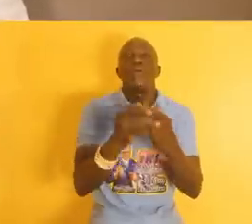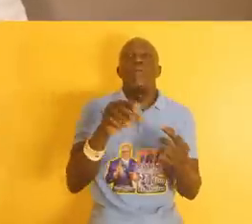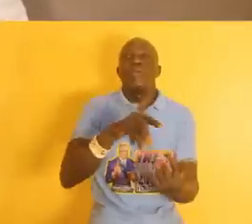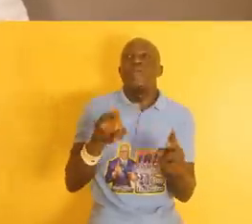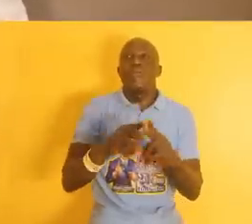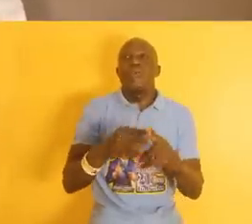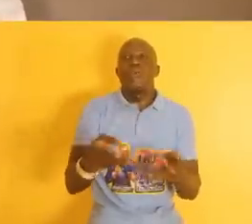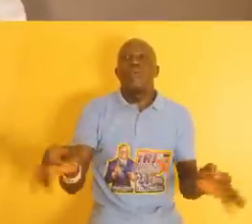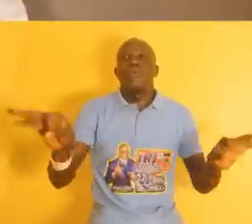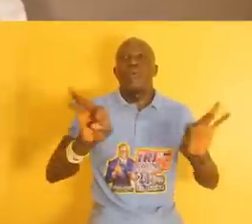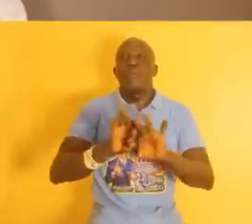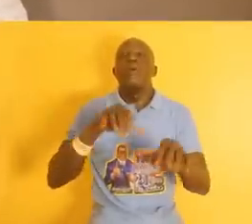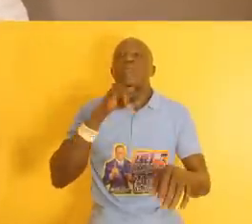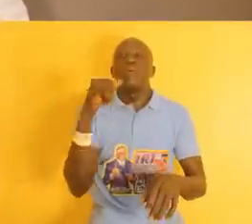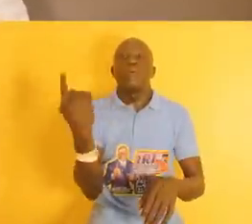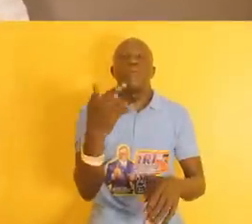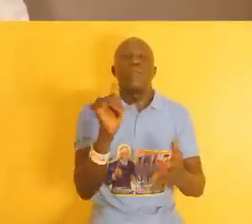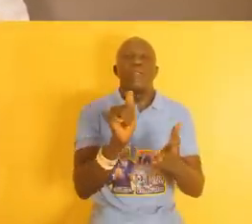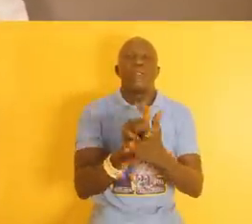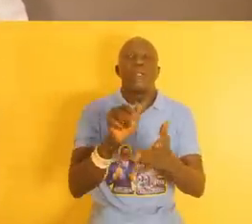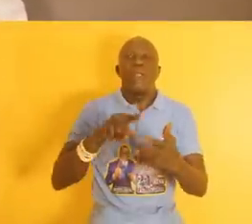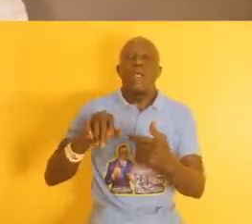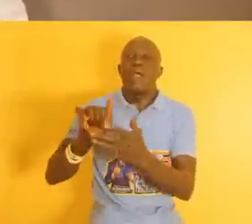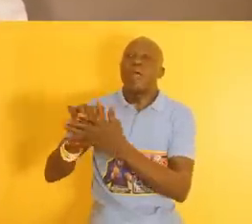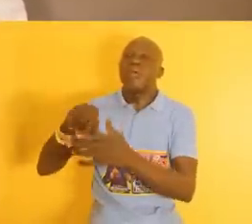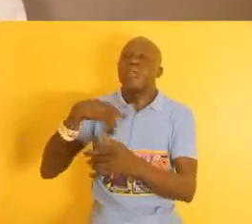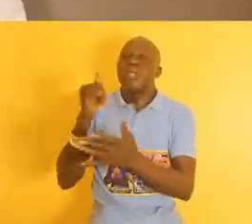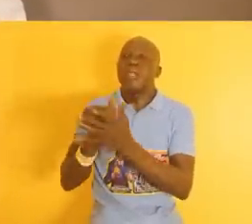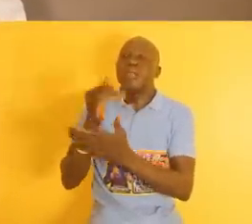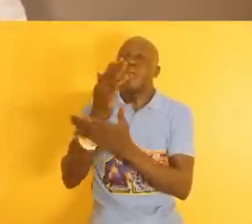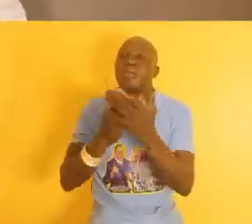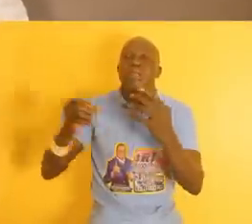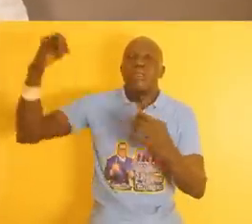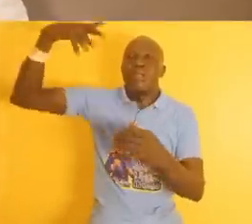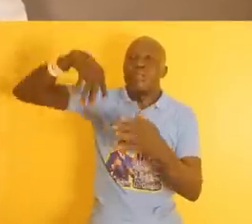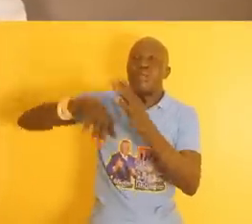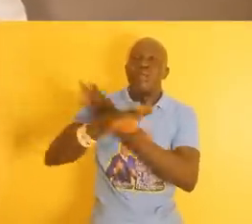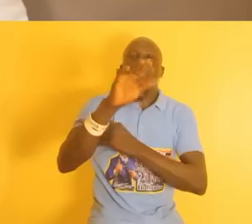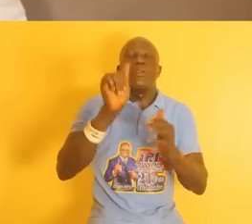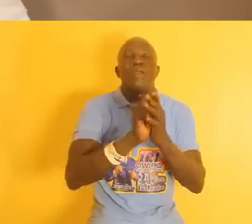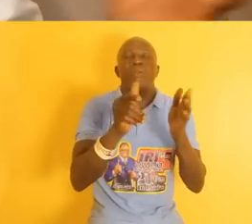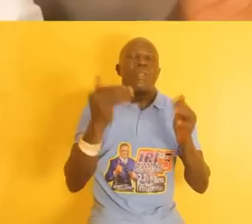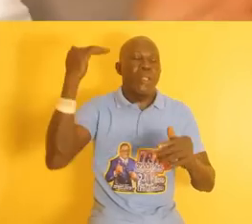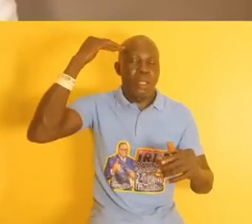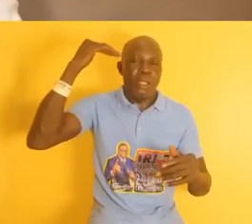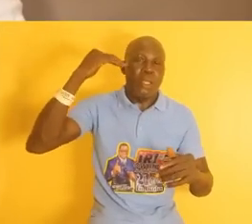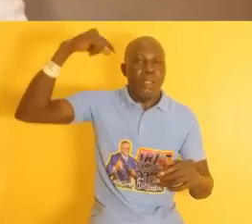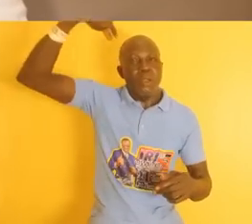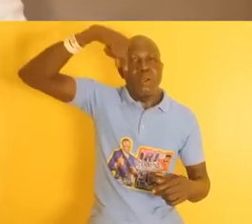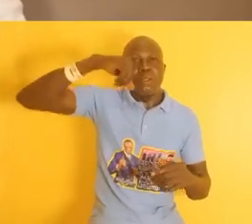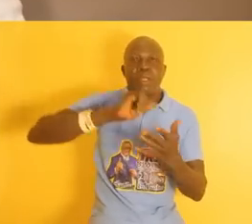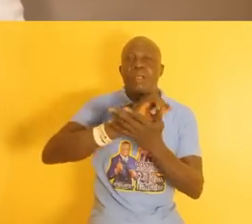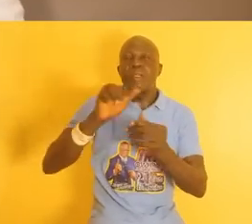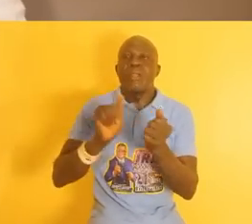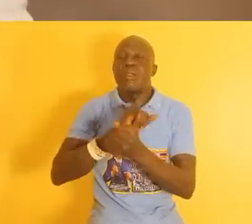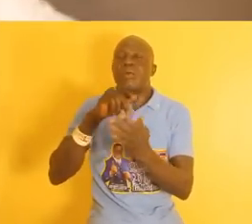are very important. It's not only that, but the grace of God, there are some men who do today. The headquarters, Padewo, the